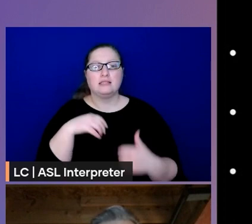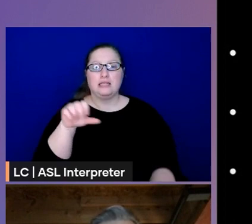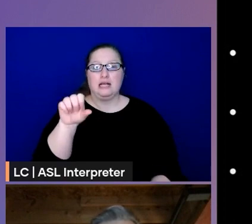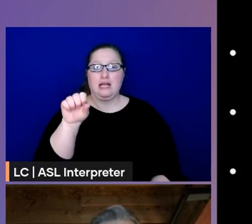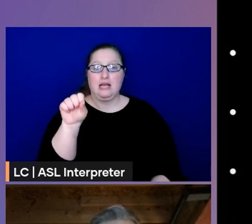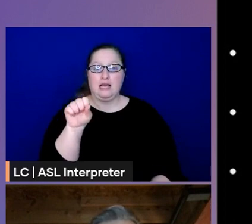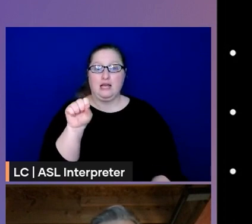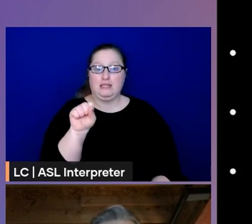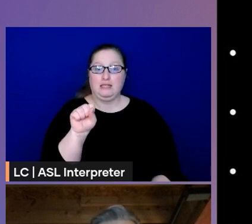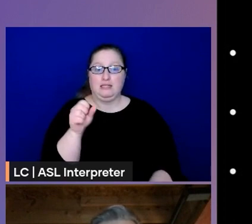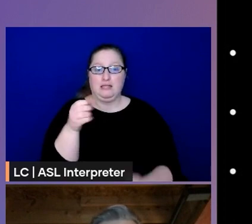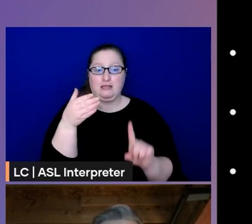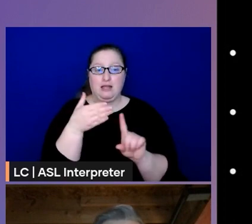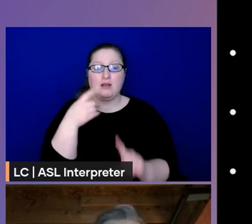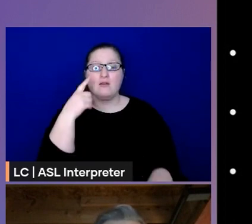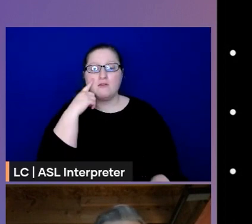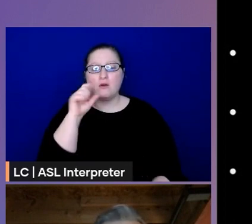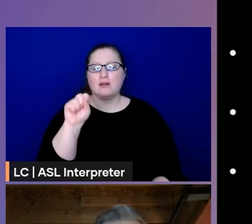submodule.